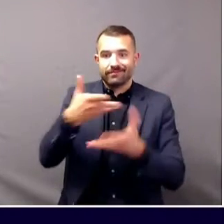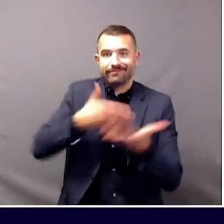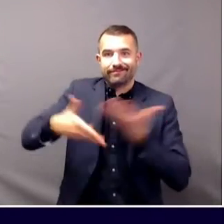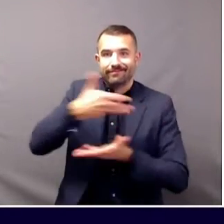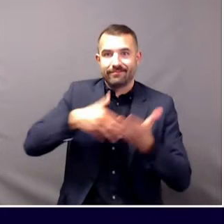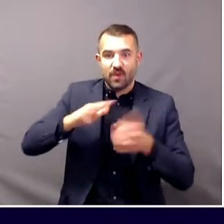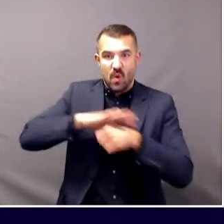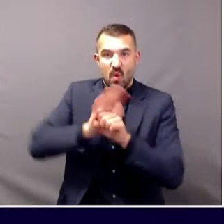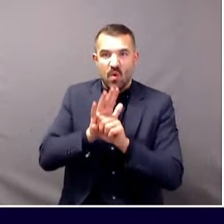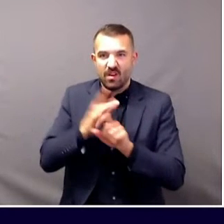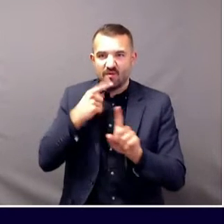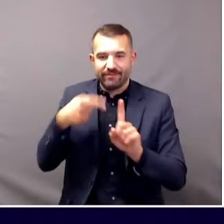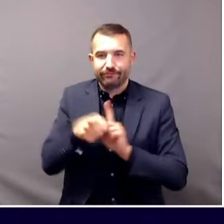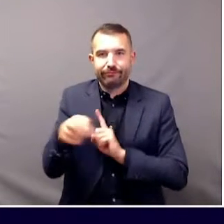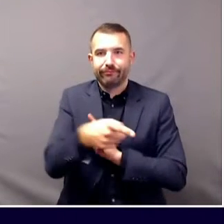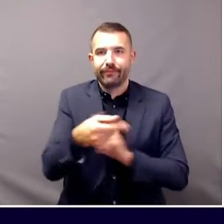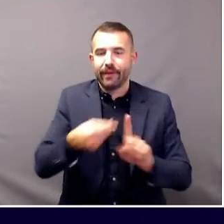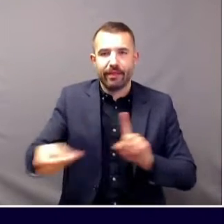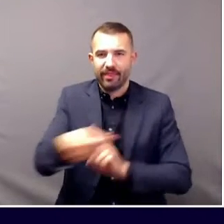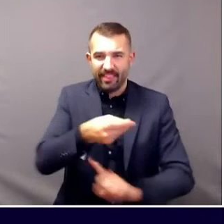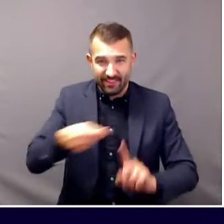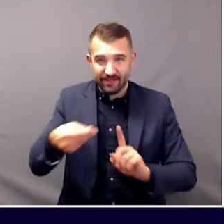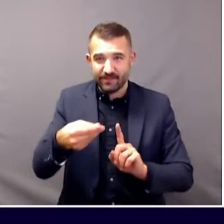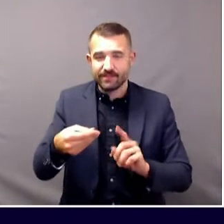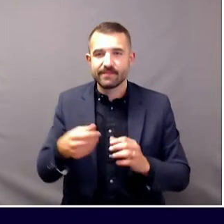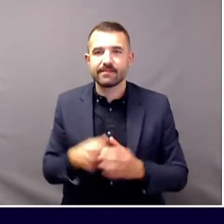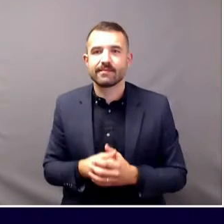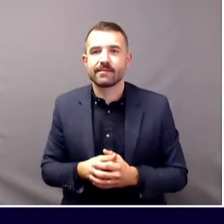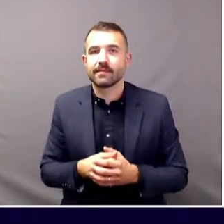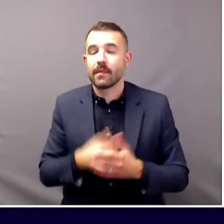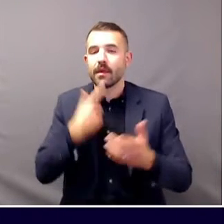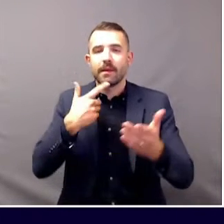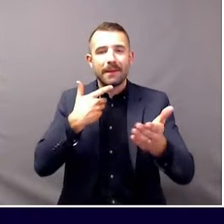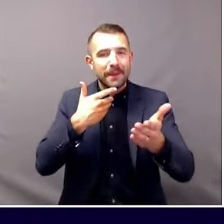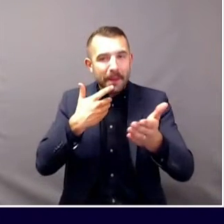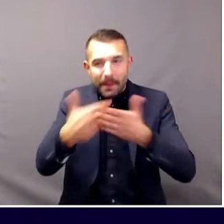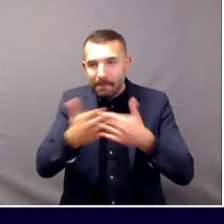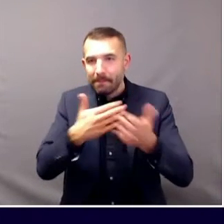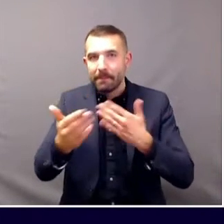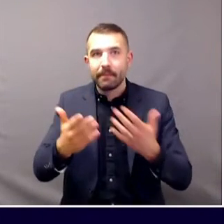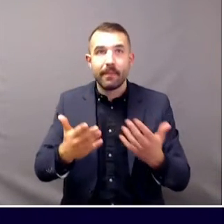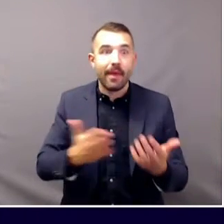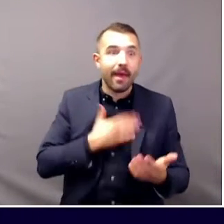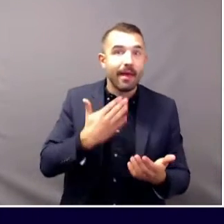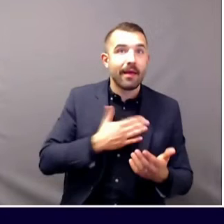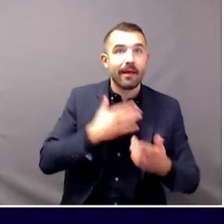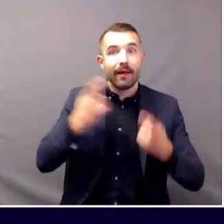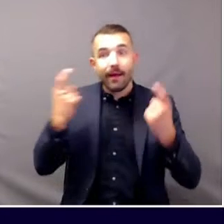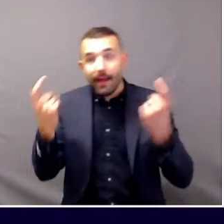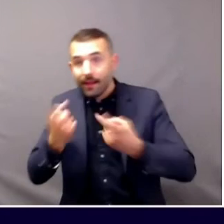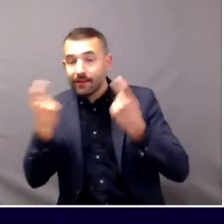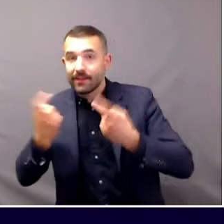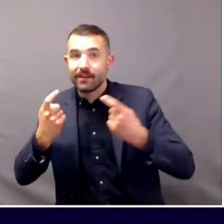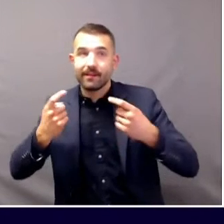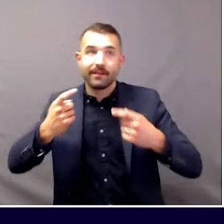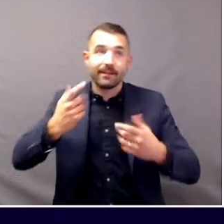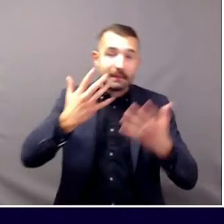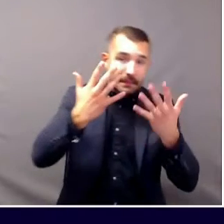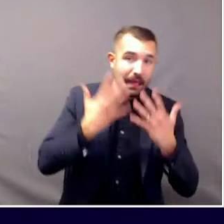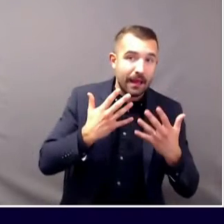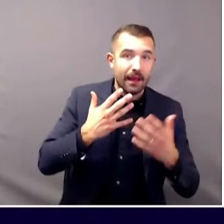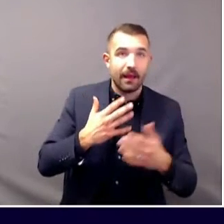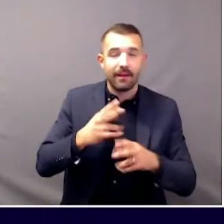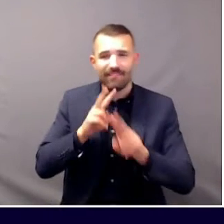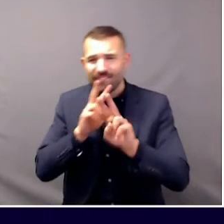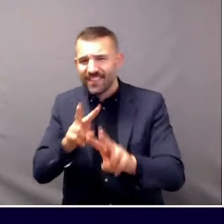not a bit about whether we're celebrating something festive or something funereal. It affects everybody. And I